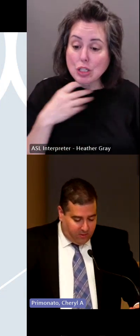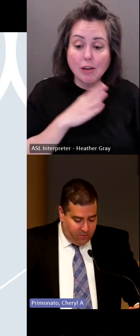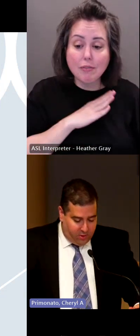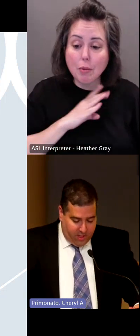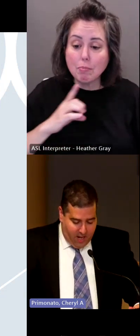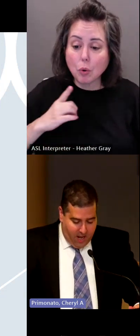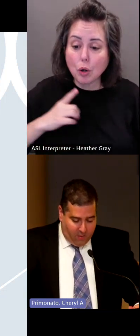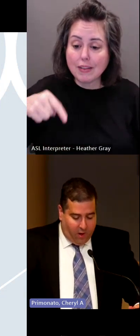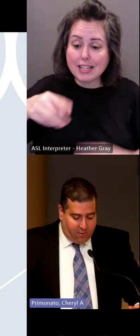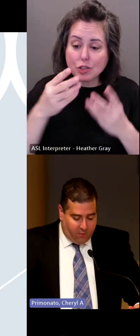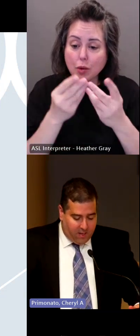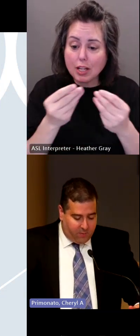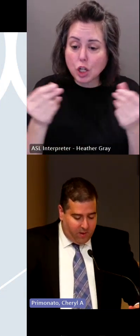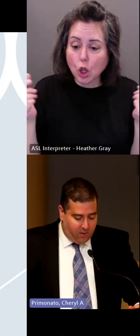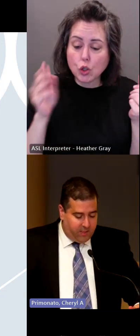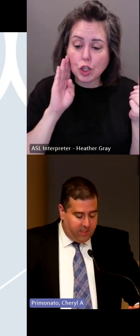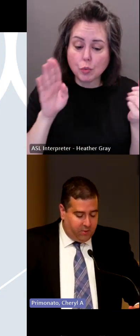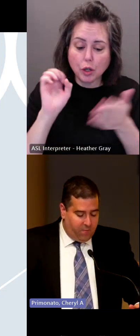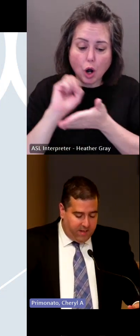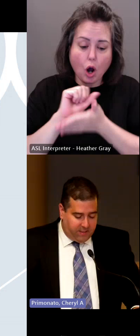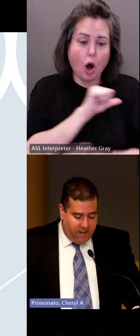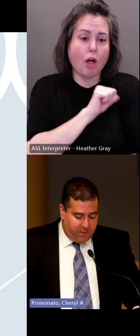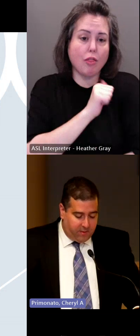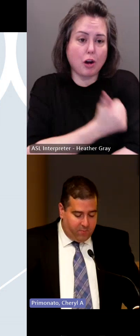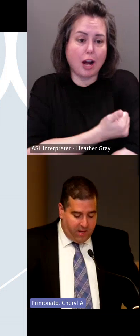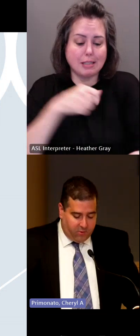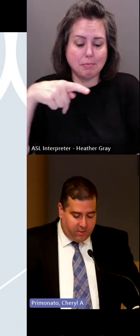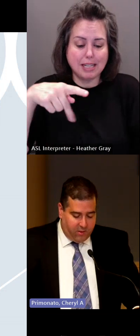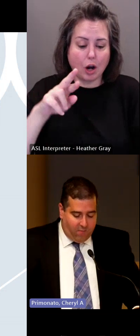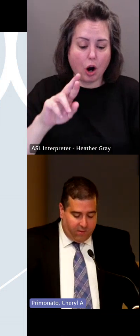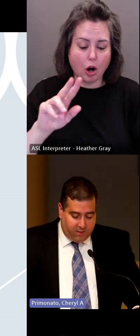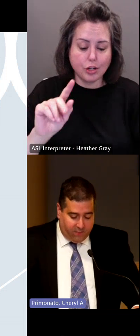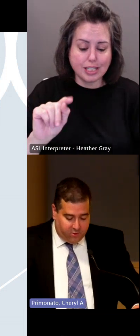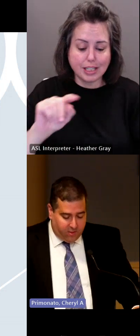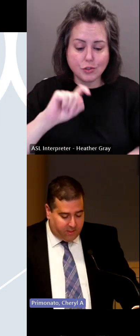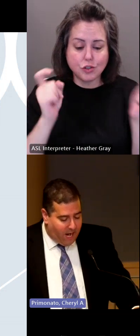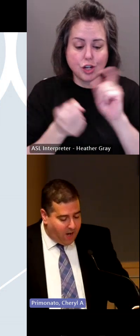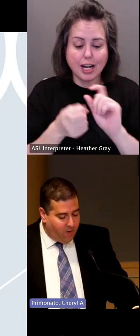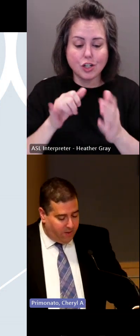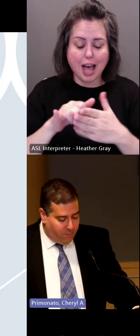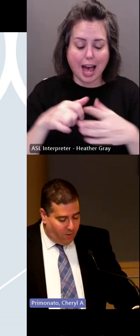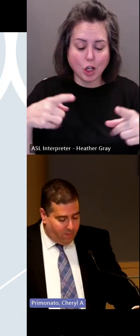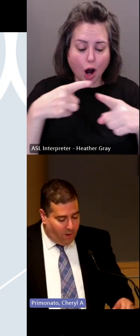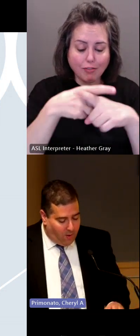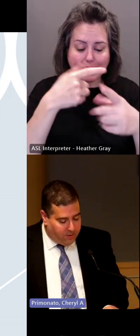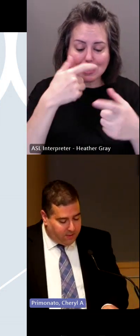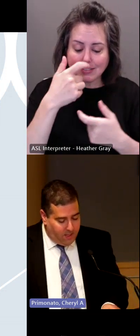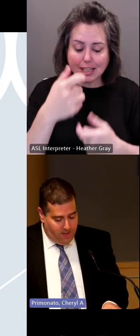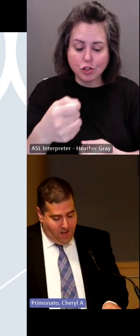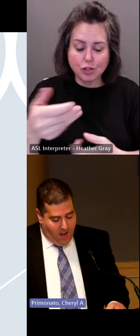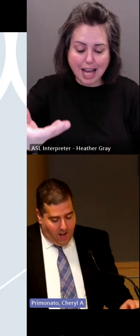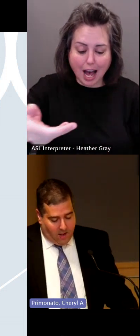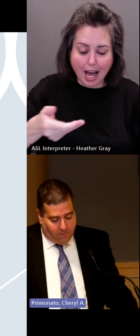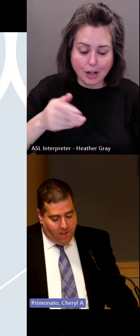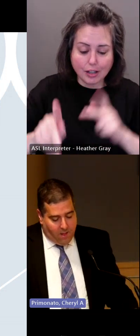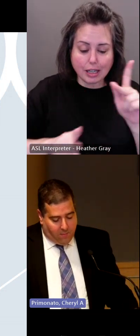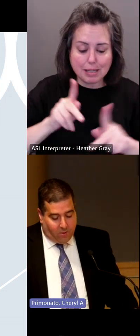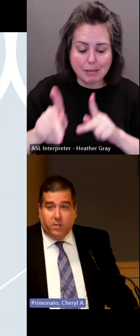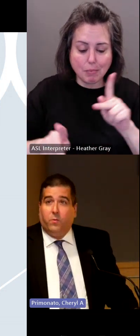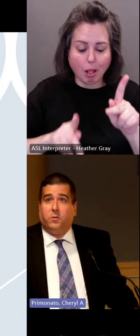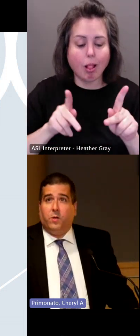This resolution would authorize PRT to amend its nepotism, patronage, and conflicts of interest in hiring and employment policy.